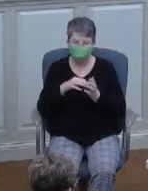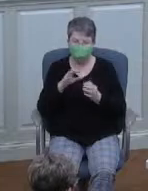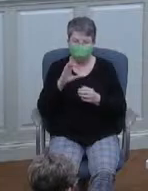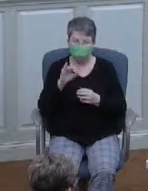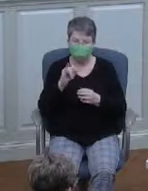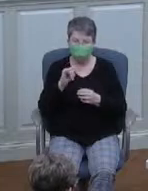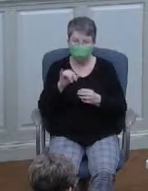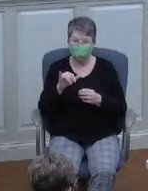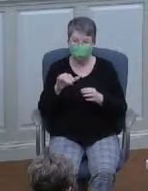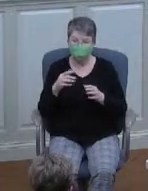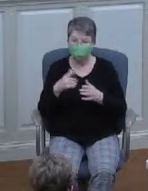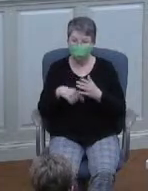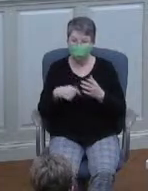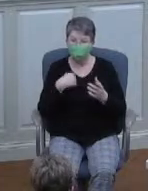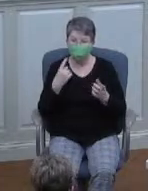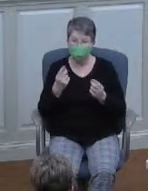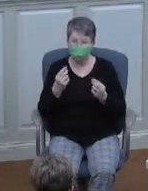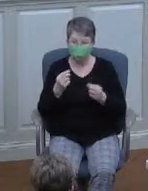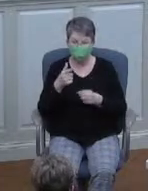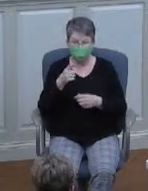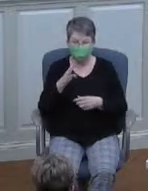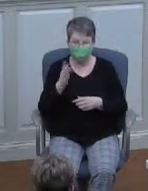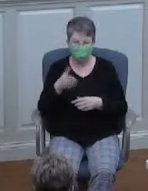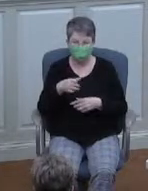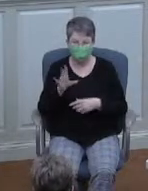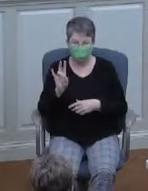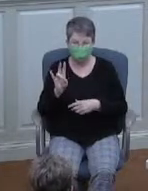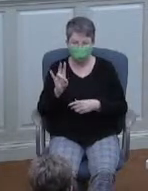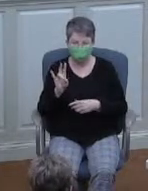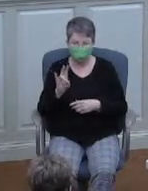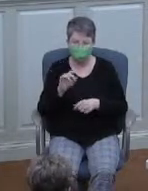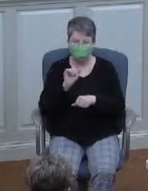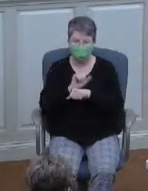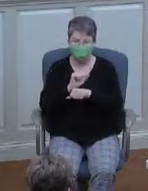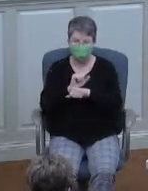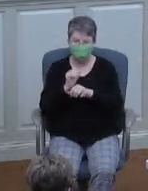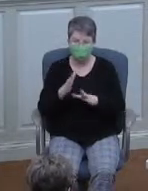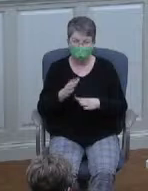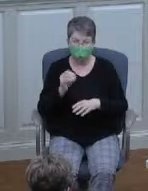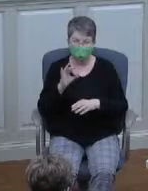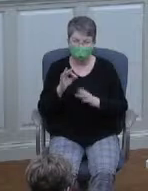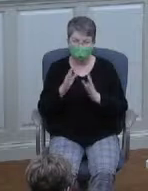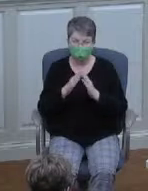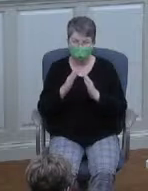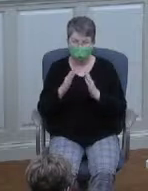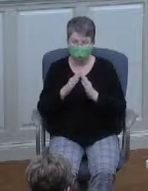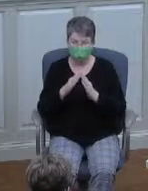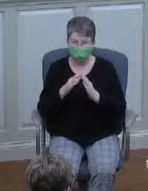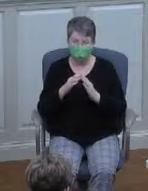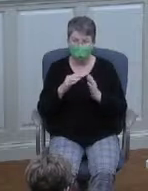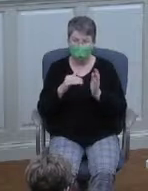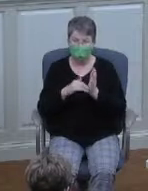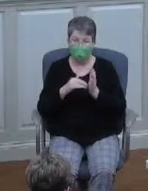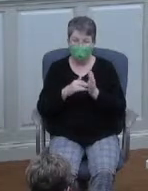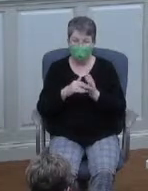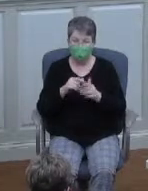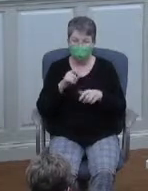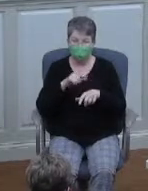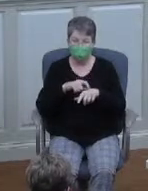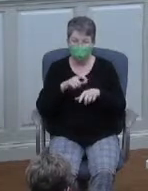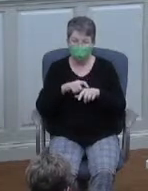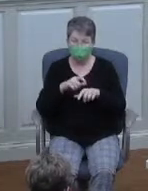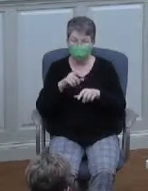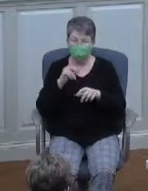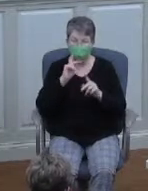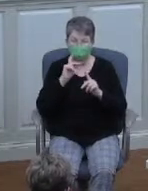is 24/7. Yeah. And we, the employees of the city, while oftentimes the public drives by this